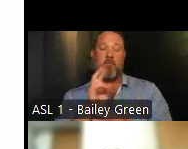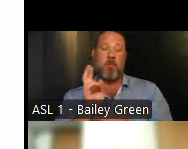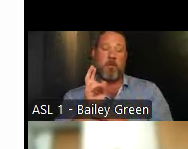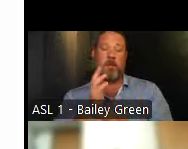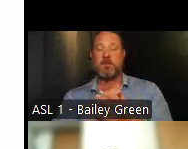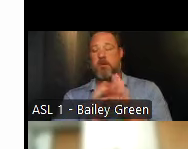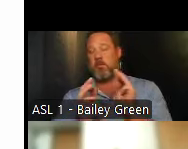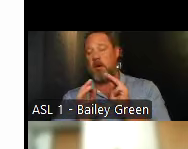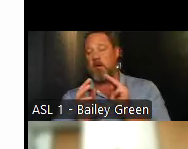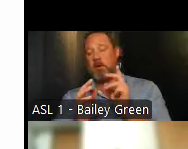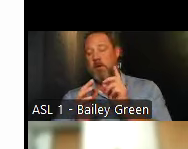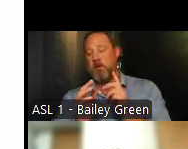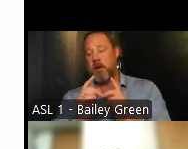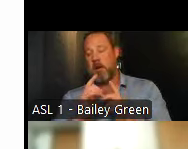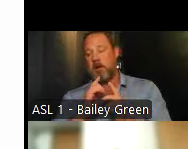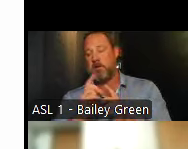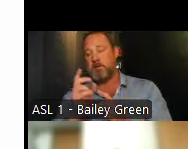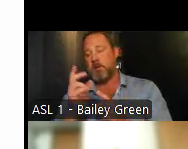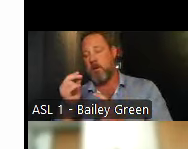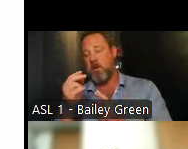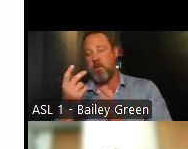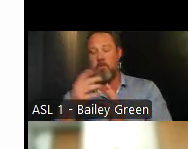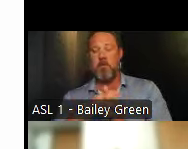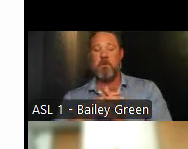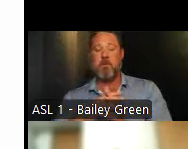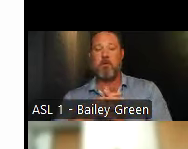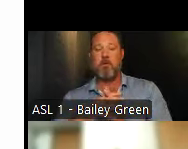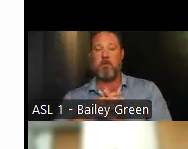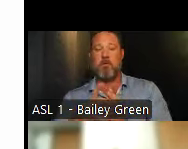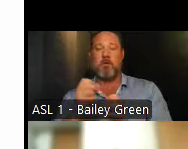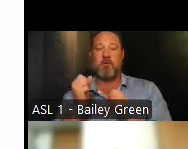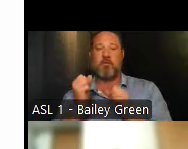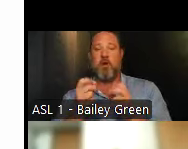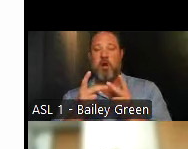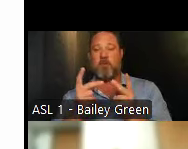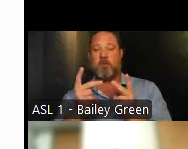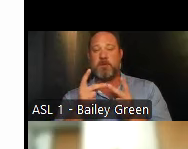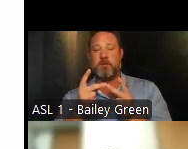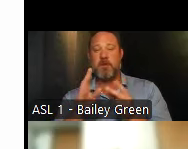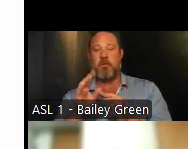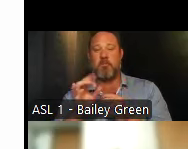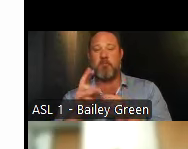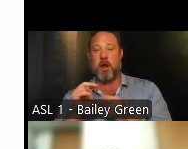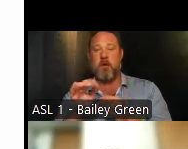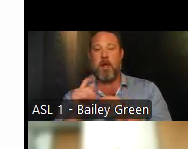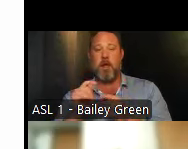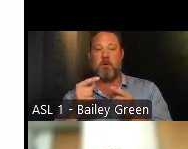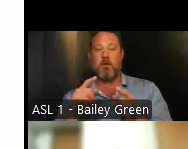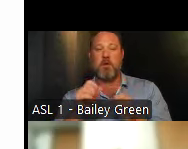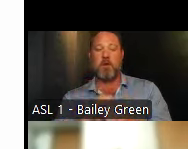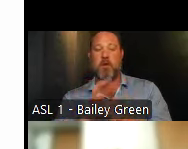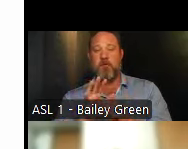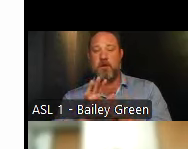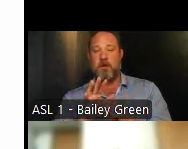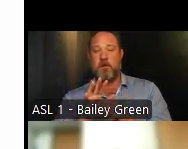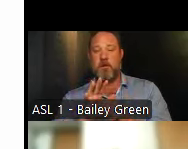moderate Democrats have registered as no vote recorded due to their strong positions on the Brown Act during the COVID pandemic. While this